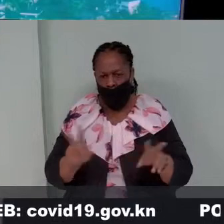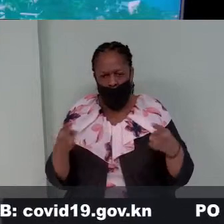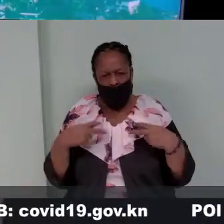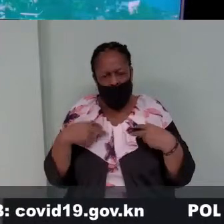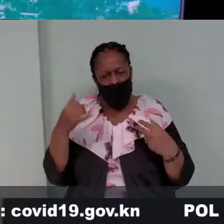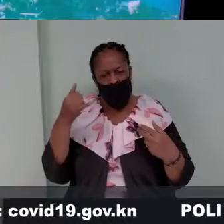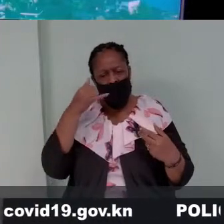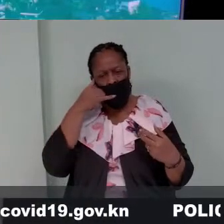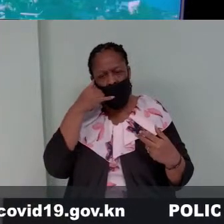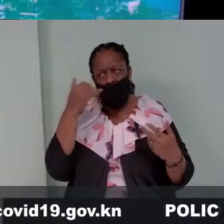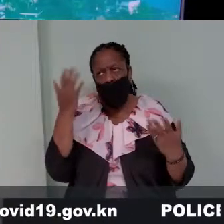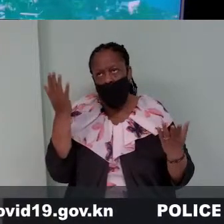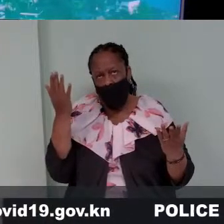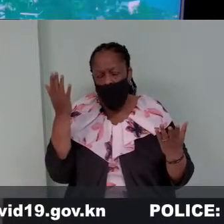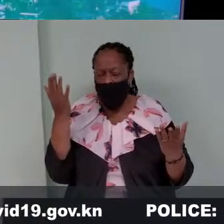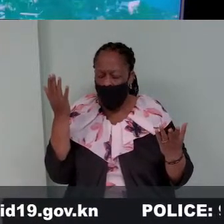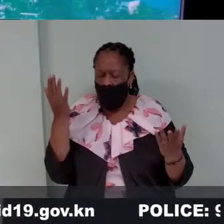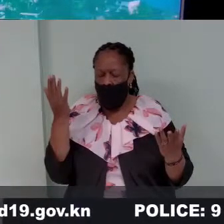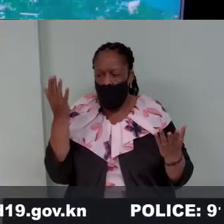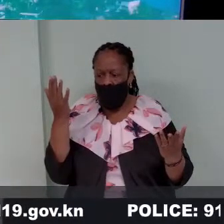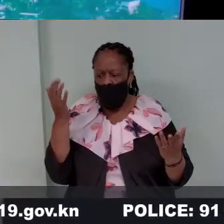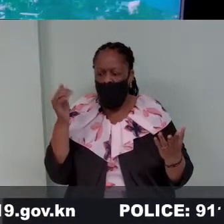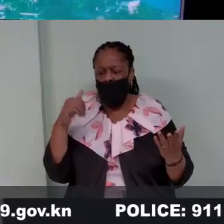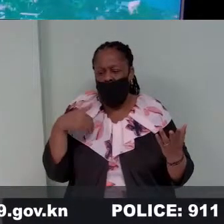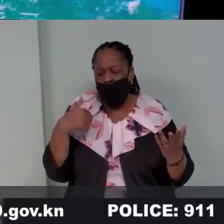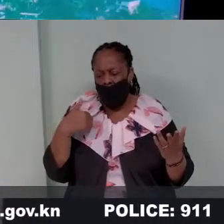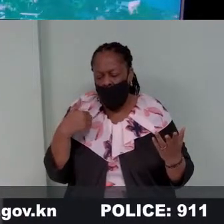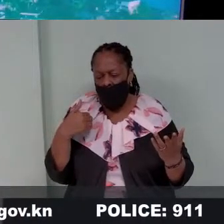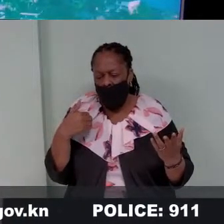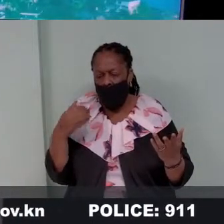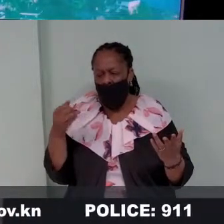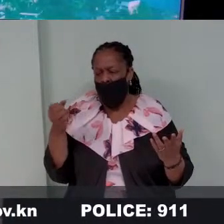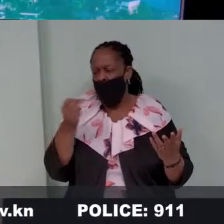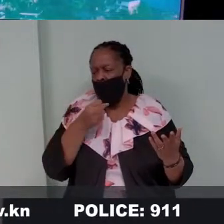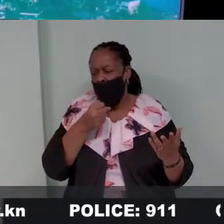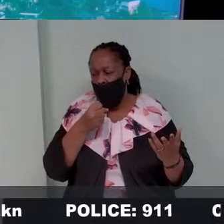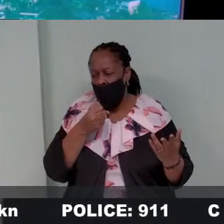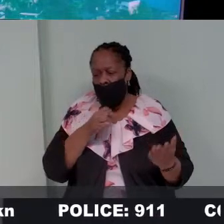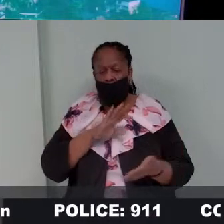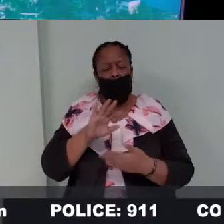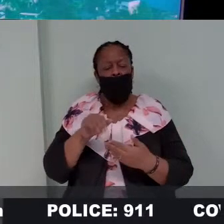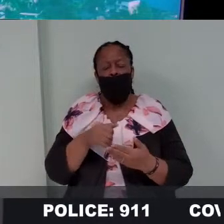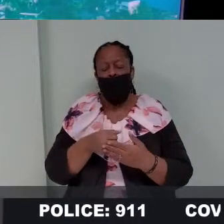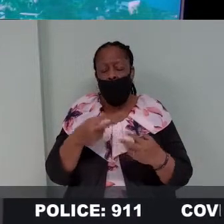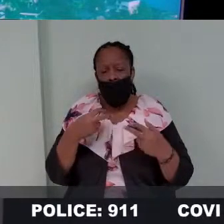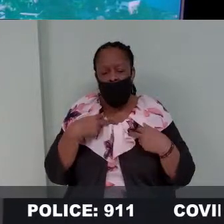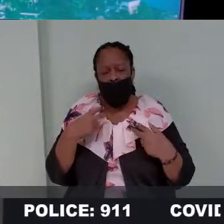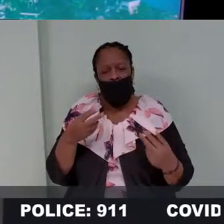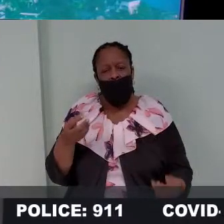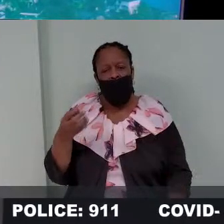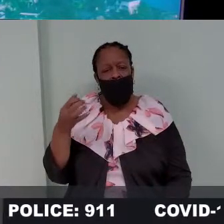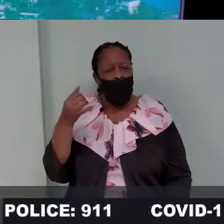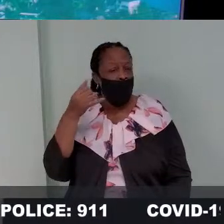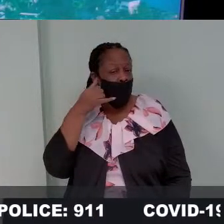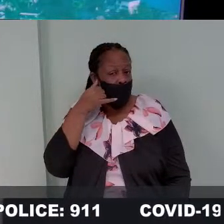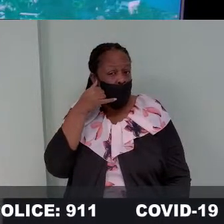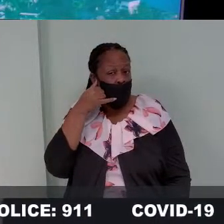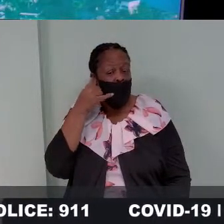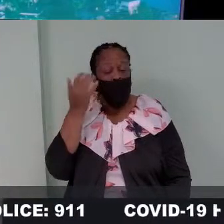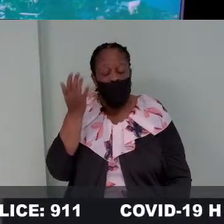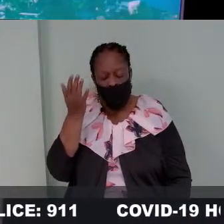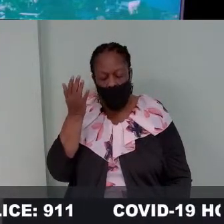they hold on to their phones. So there are very, very few persons that would fall in this category, but that's